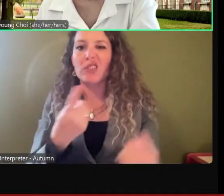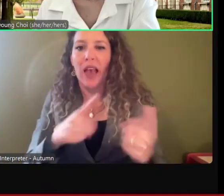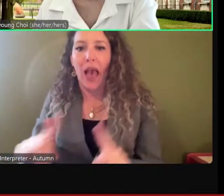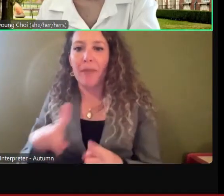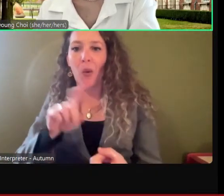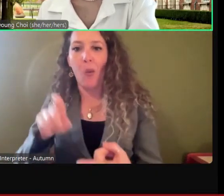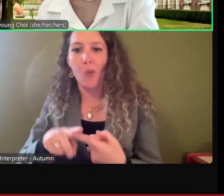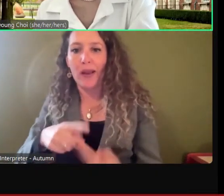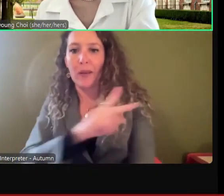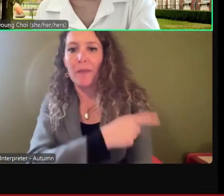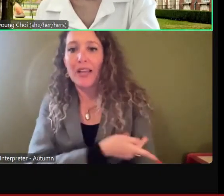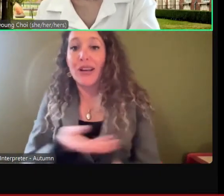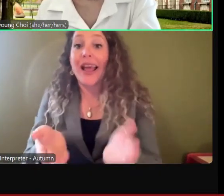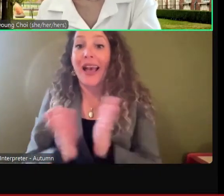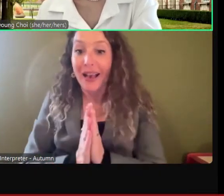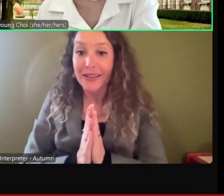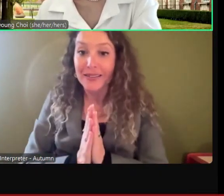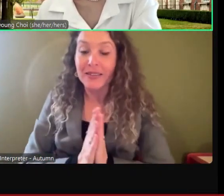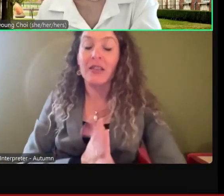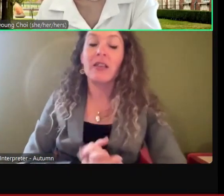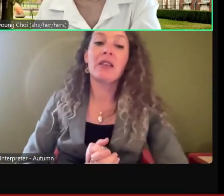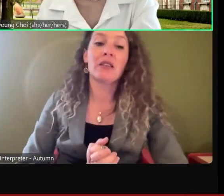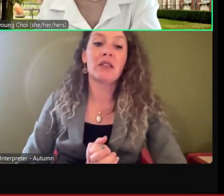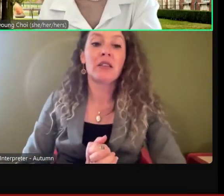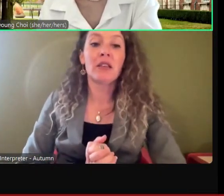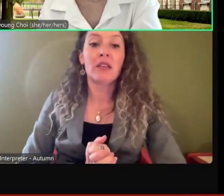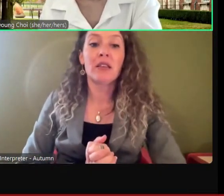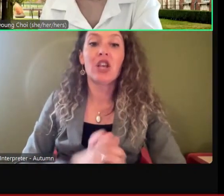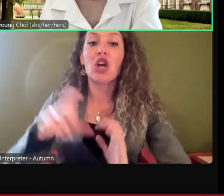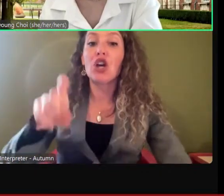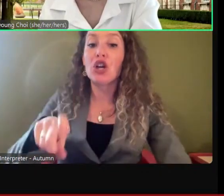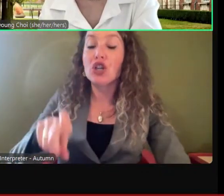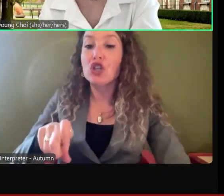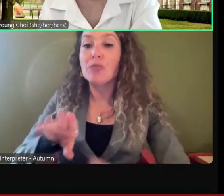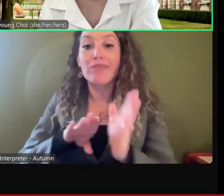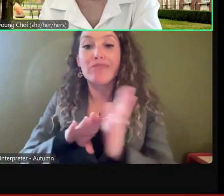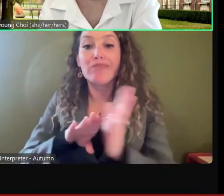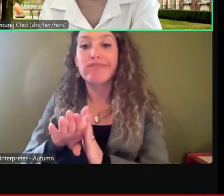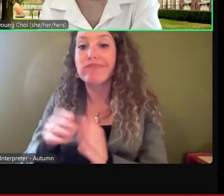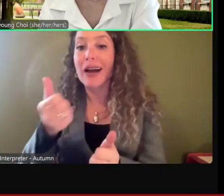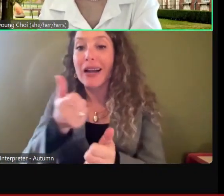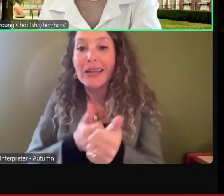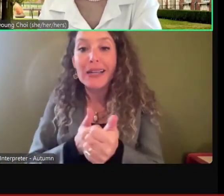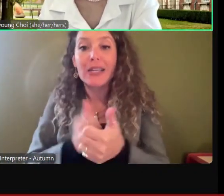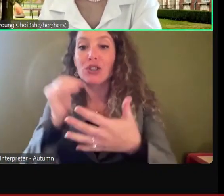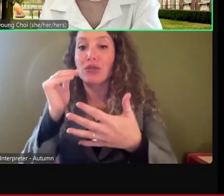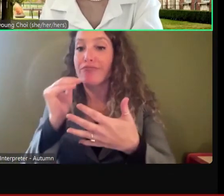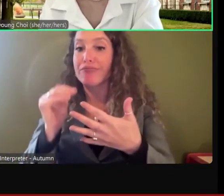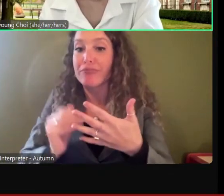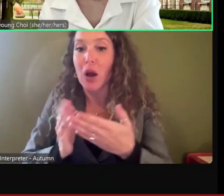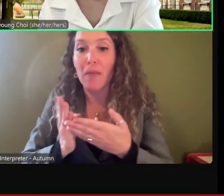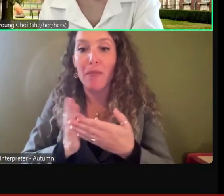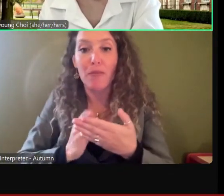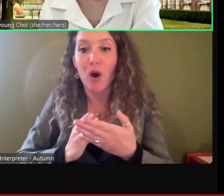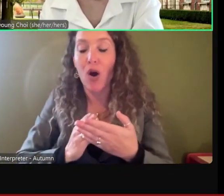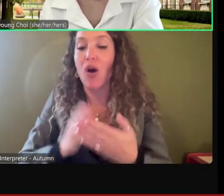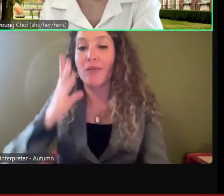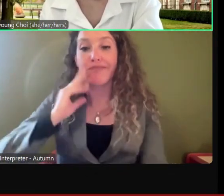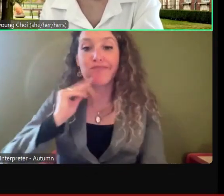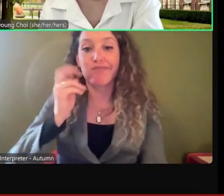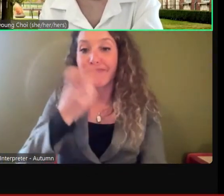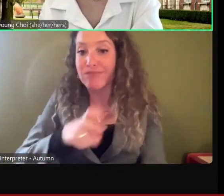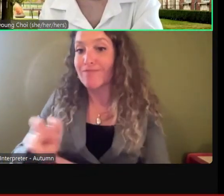patient requests it. Instead, it needs to be built into every step of the care journey.